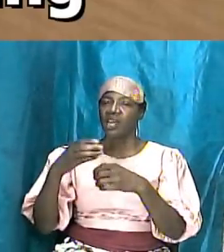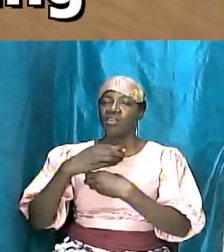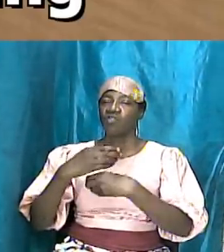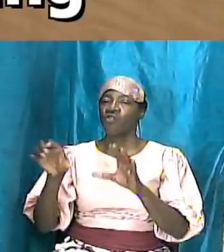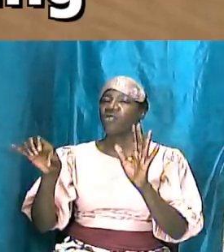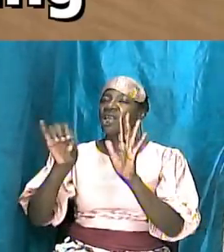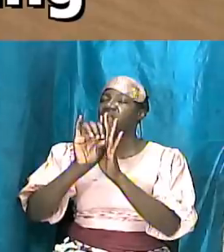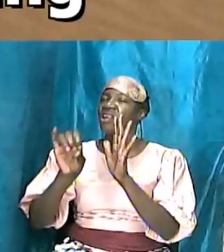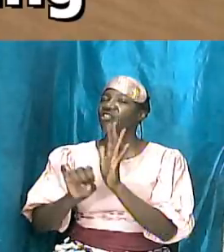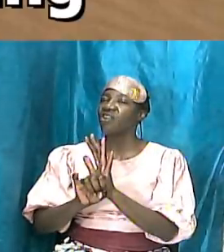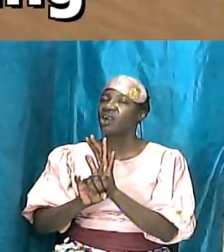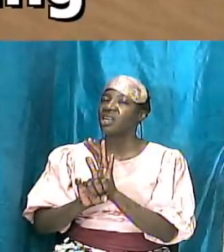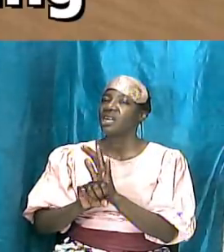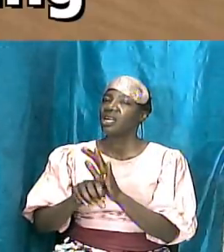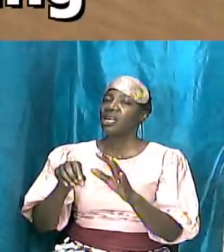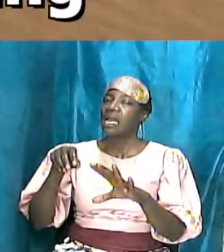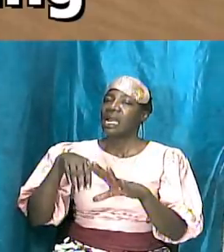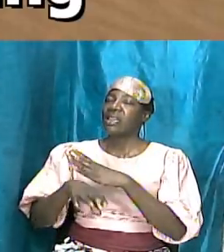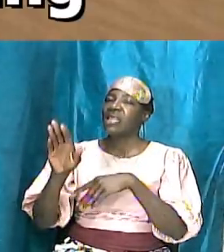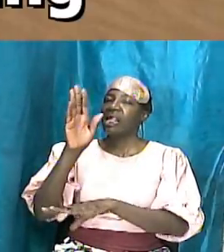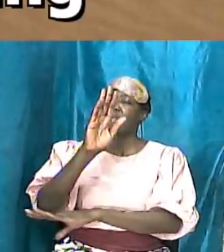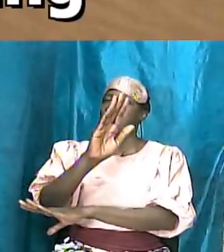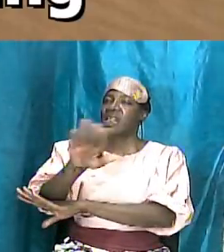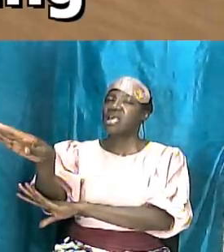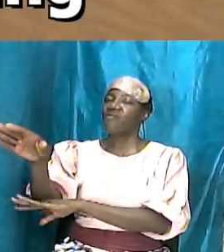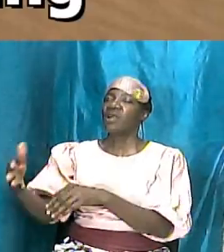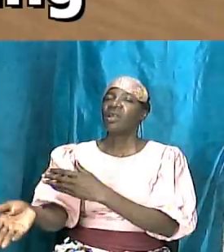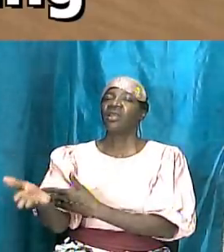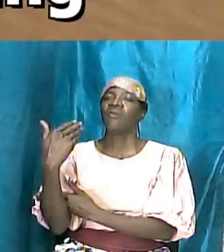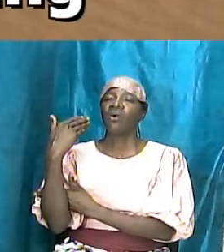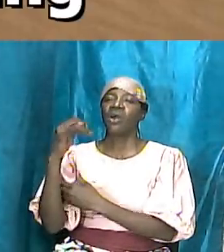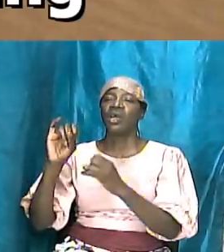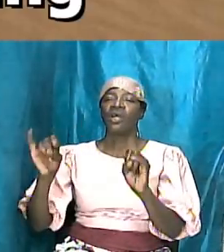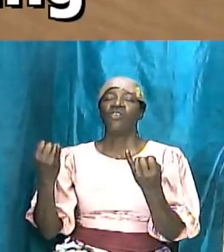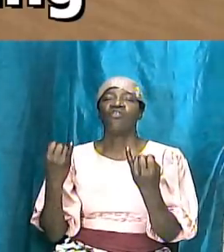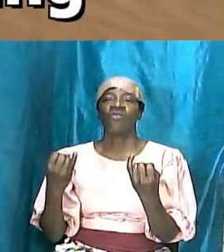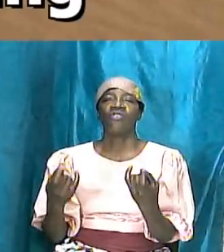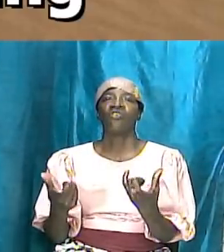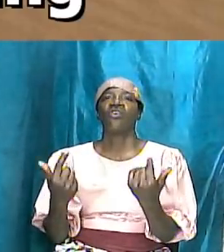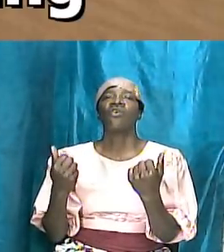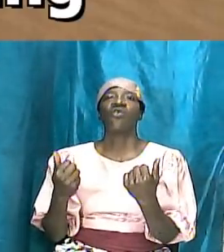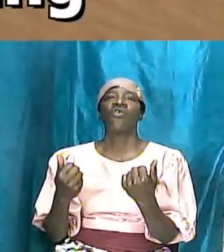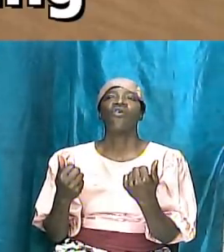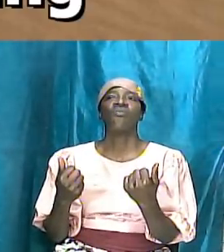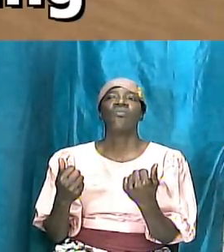in terms of the evening and the morning, it just